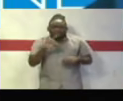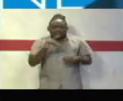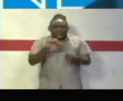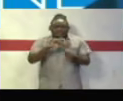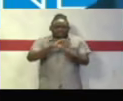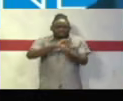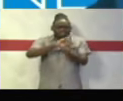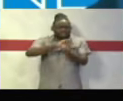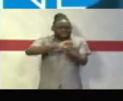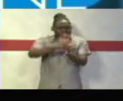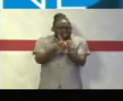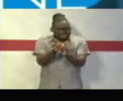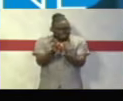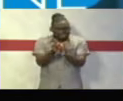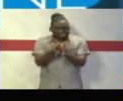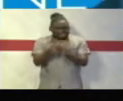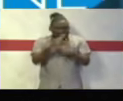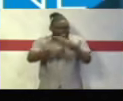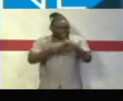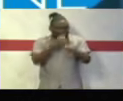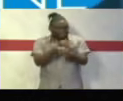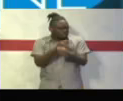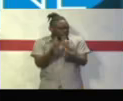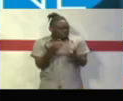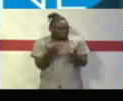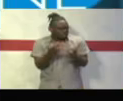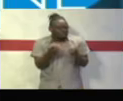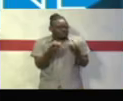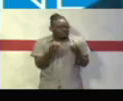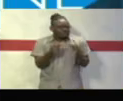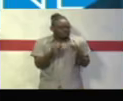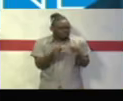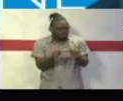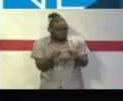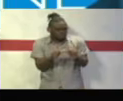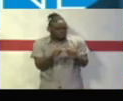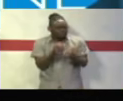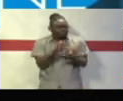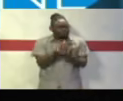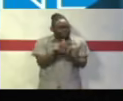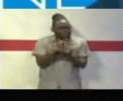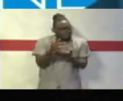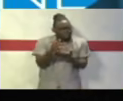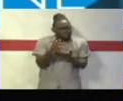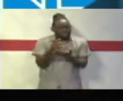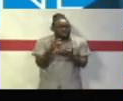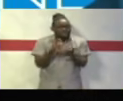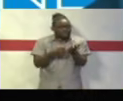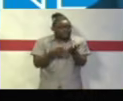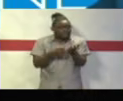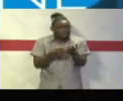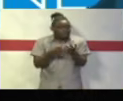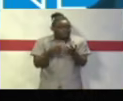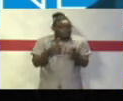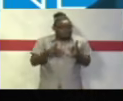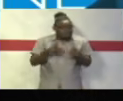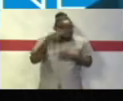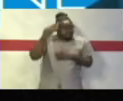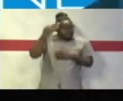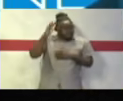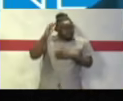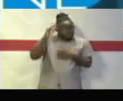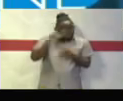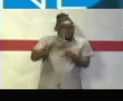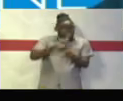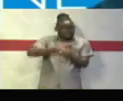that in some cases persons would not know that they have a Delta variant when they are